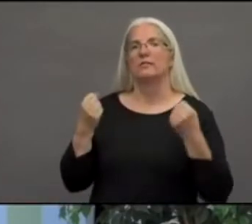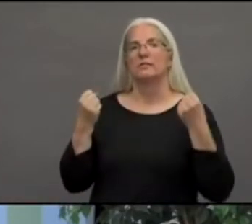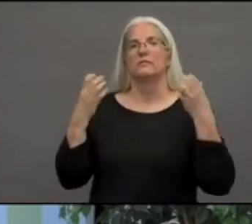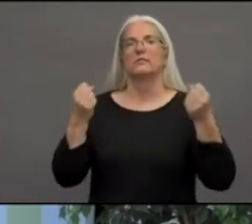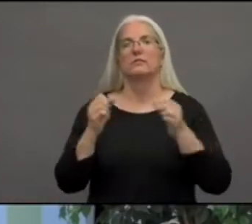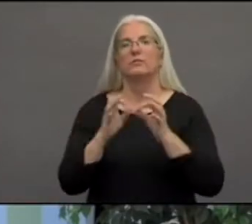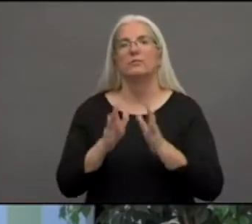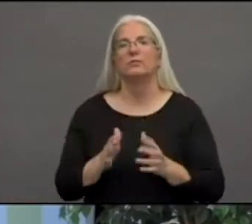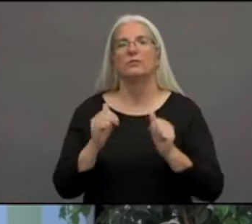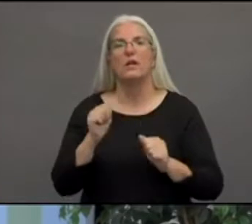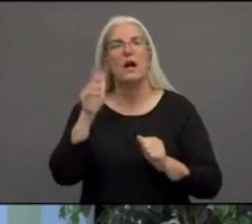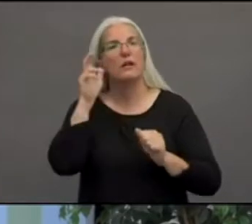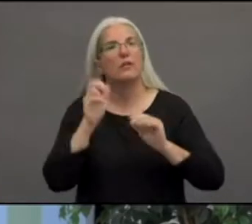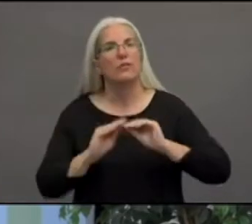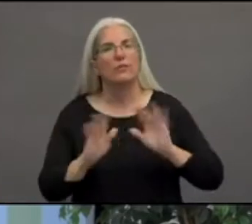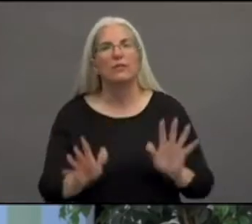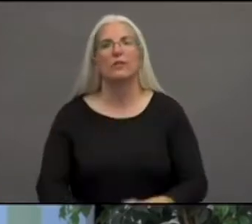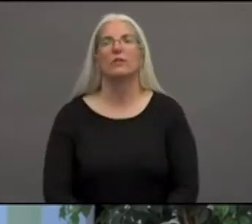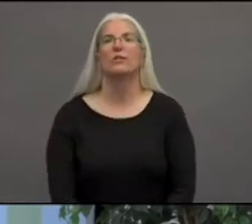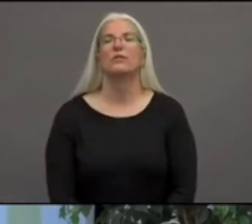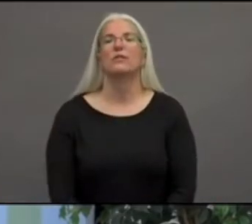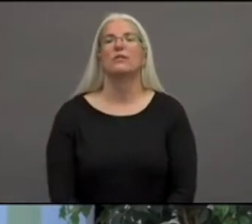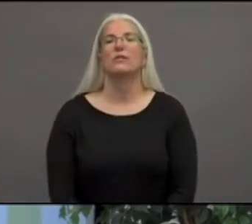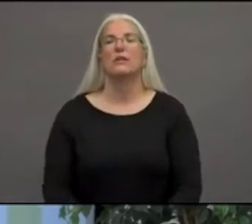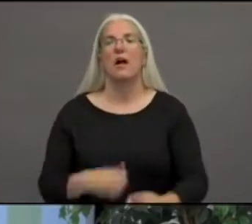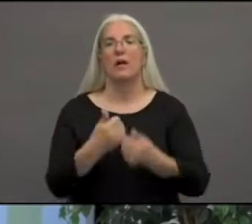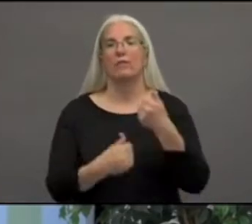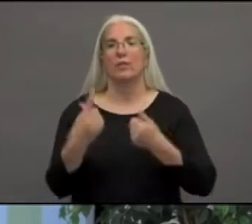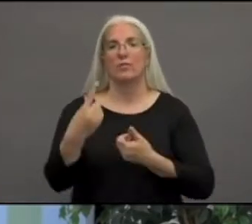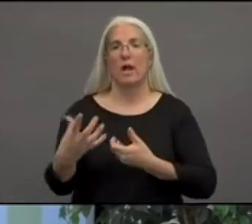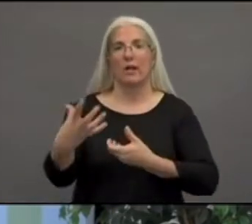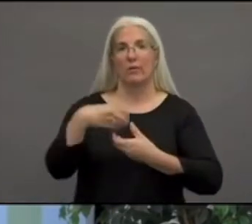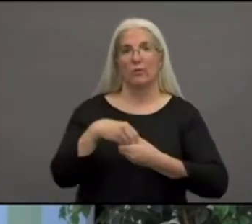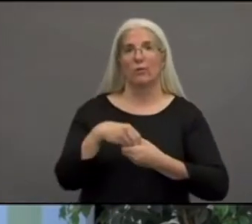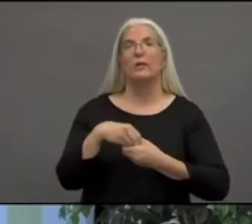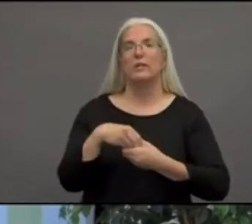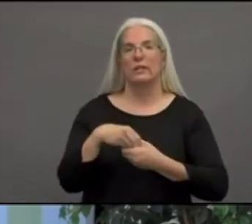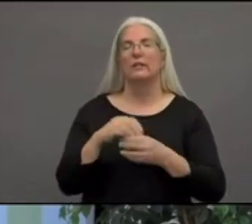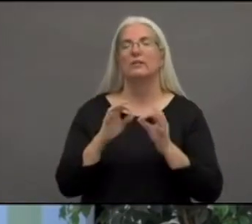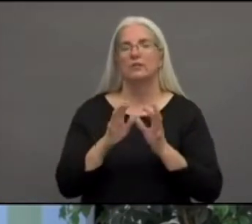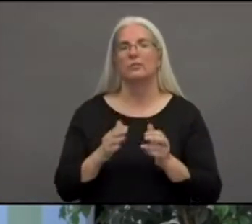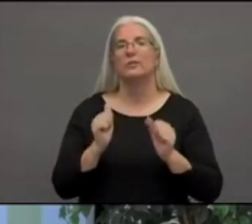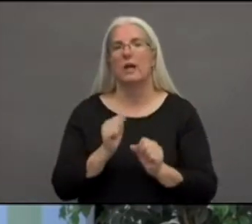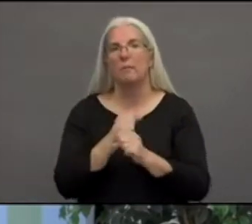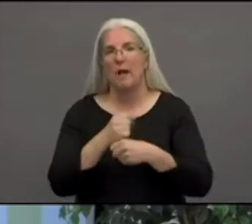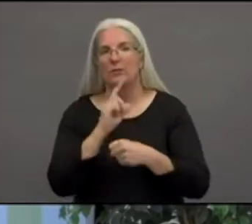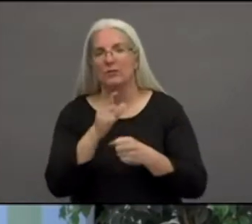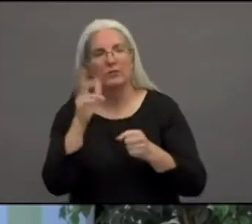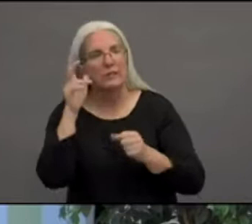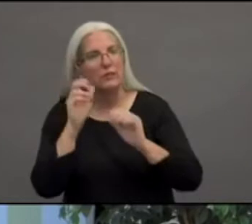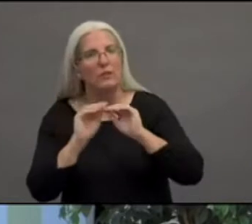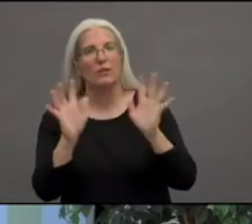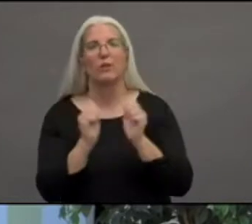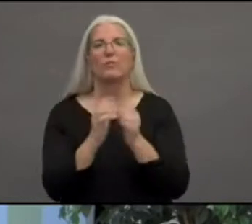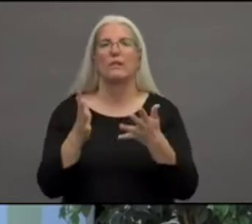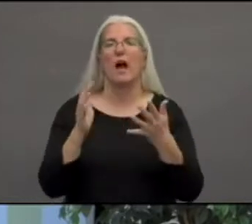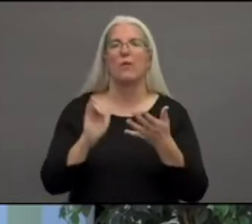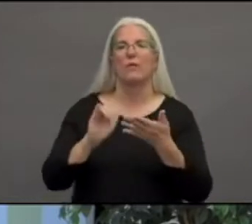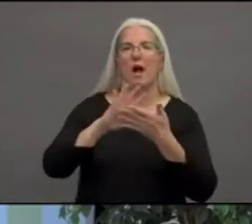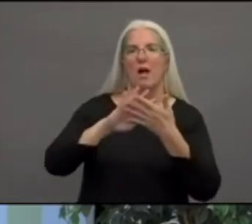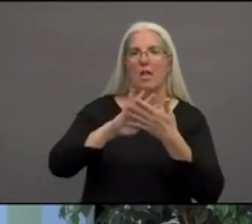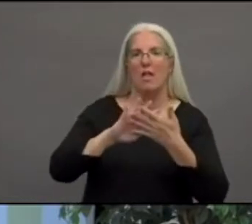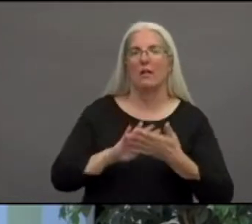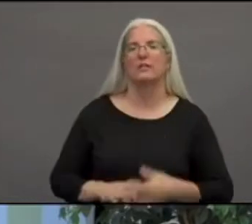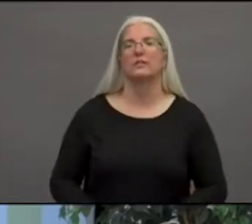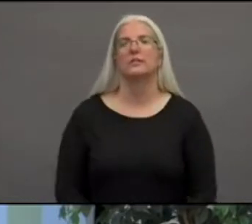of this segment, so that everyone, including our ASL, American Sign Language interpreters, could properly understand